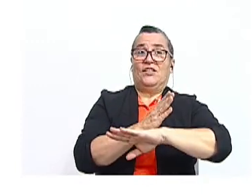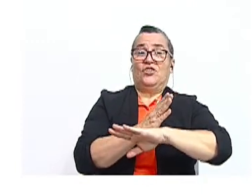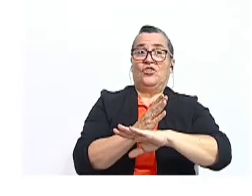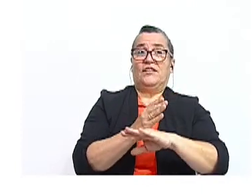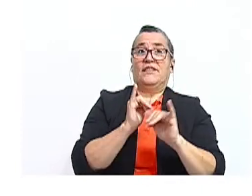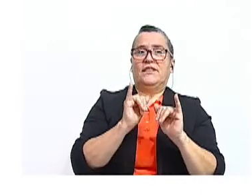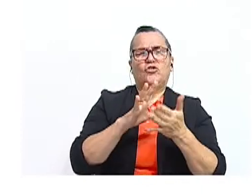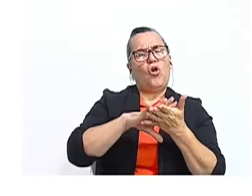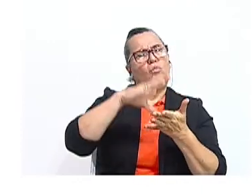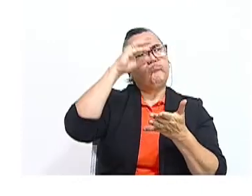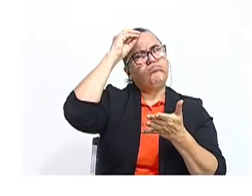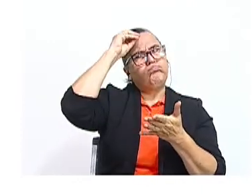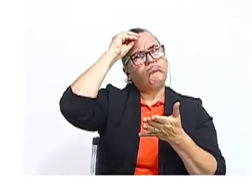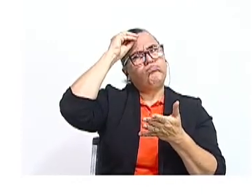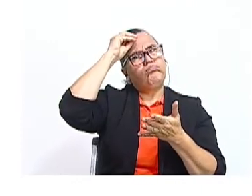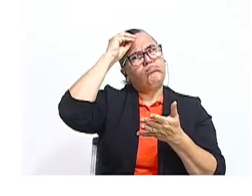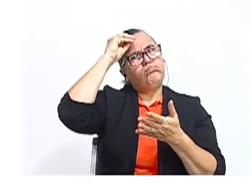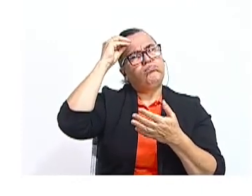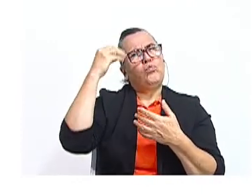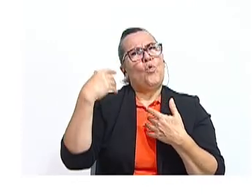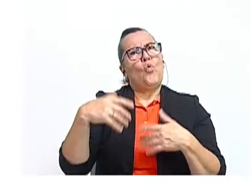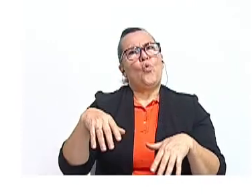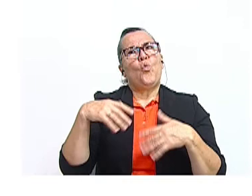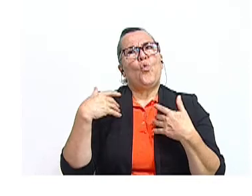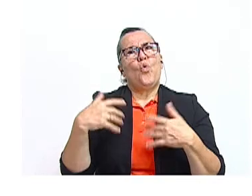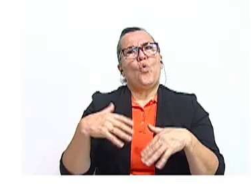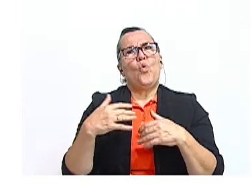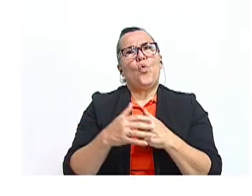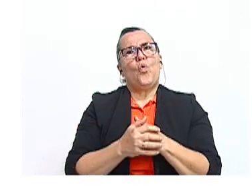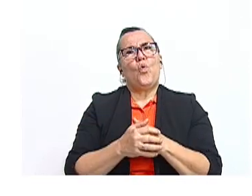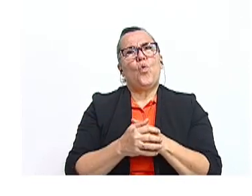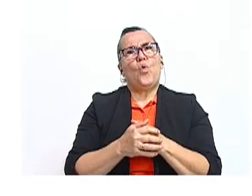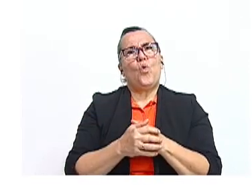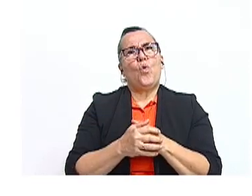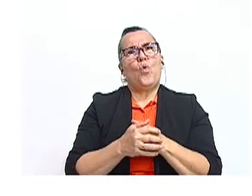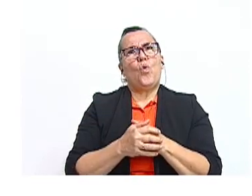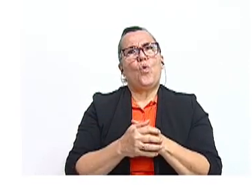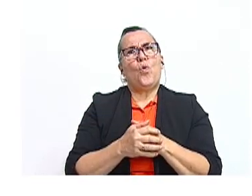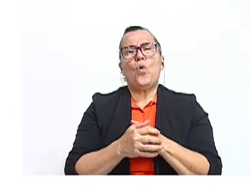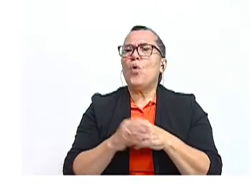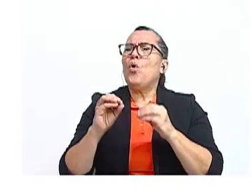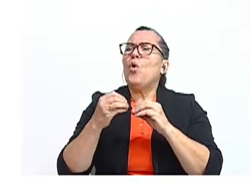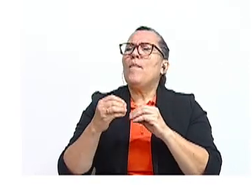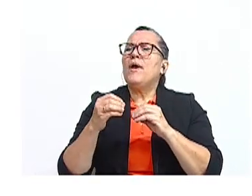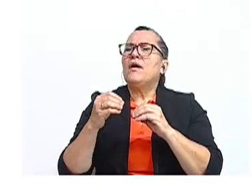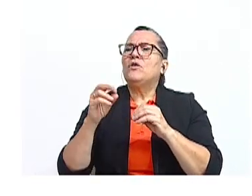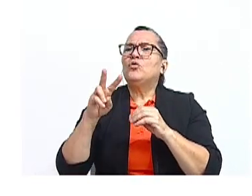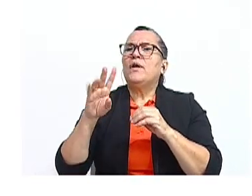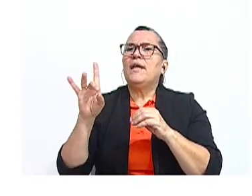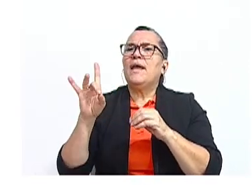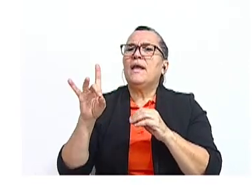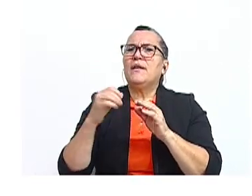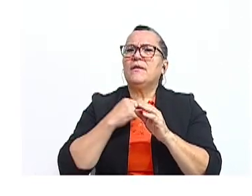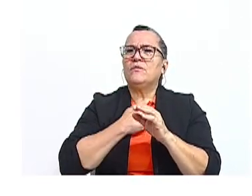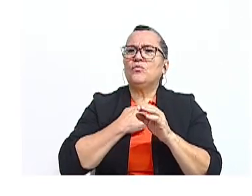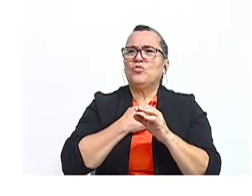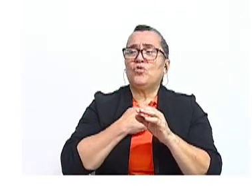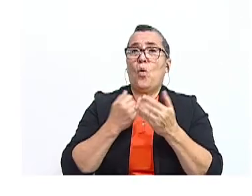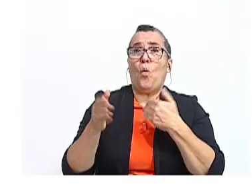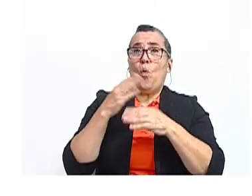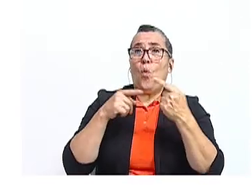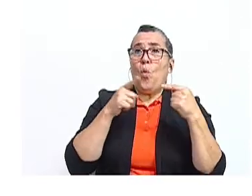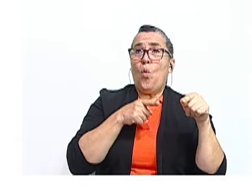have learned a lot. Well, it was number 28. I'm sorry. Can we go